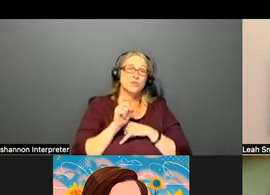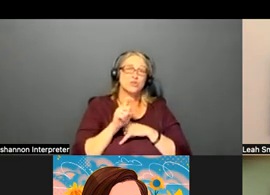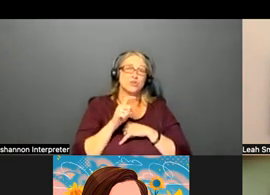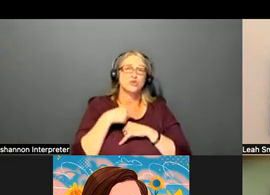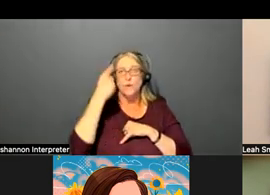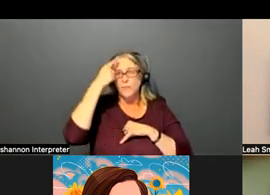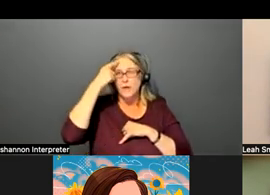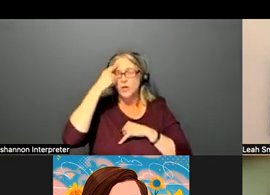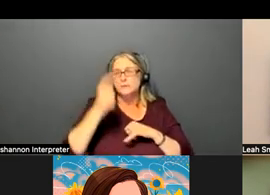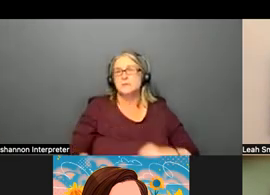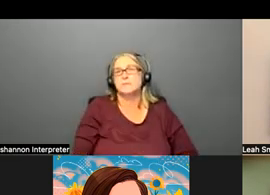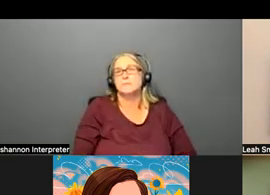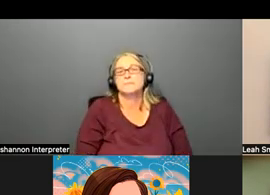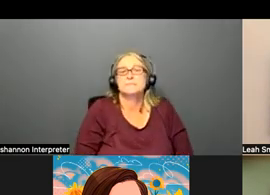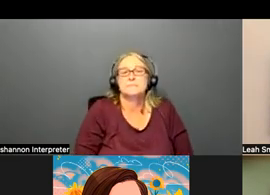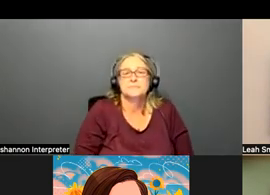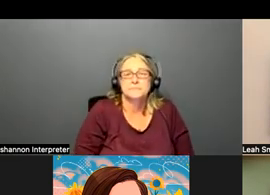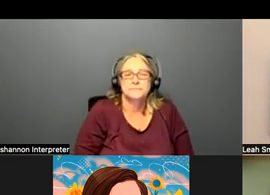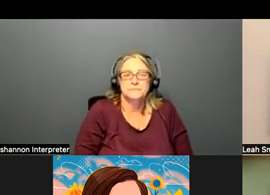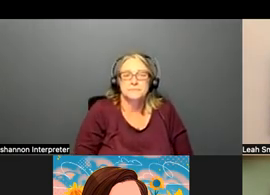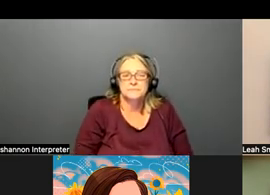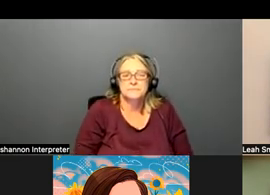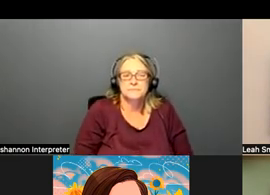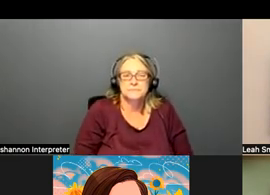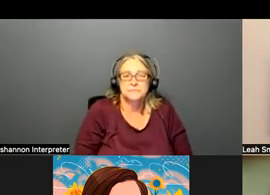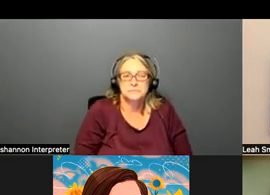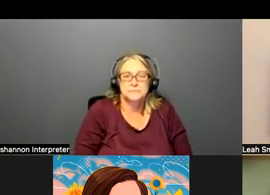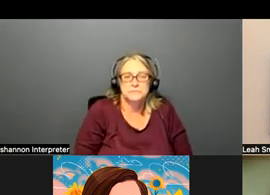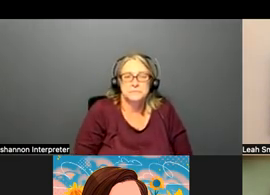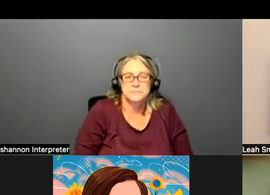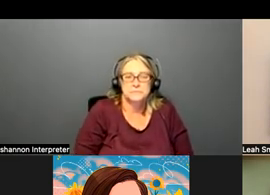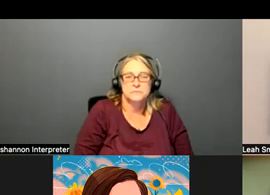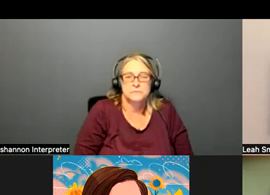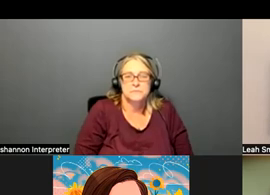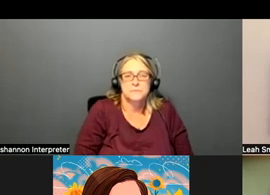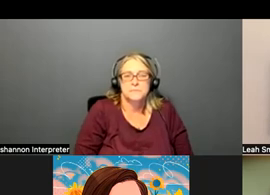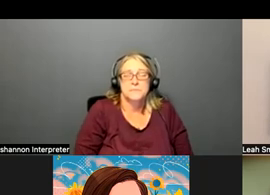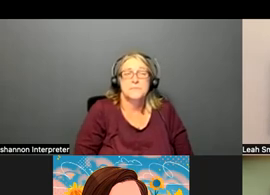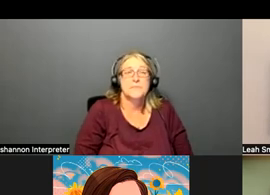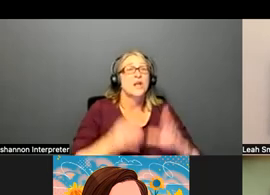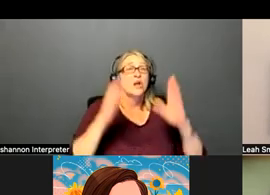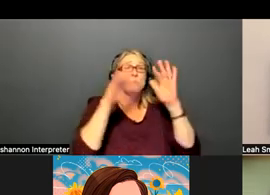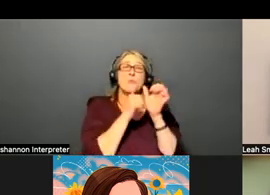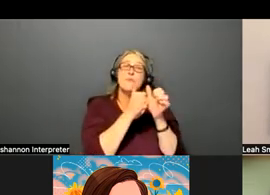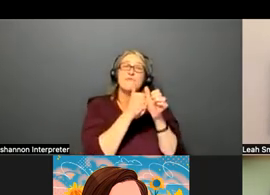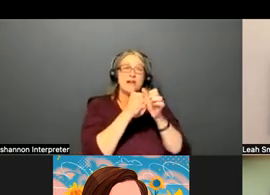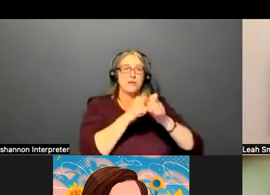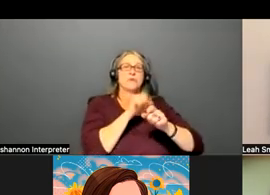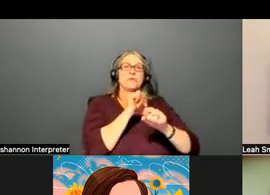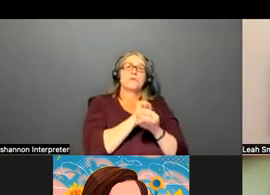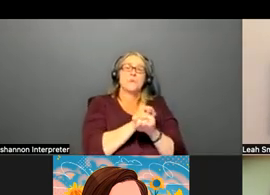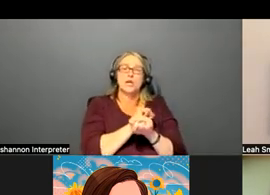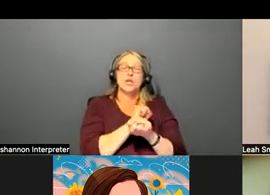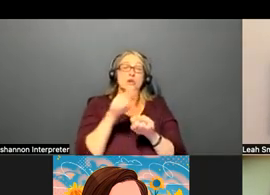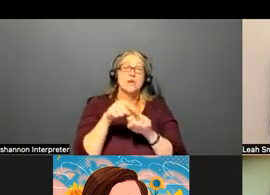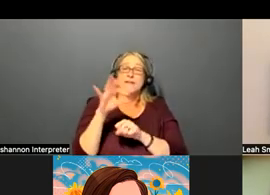thoughts. But we also, I've just put it in the chat, we hope you will follow our work. You can find more